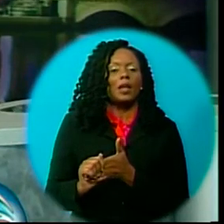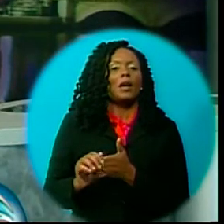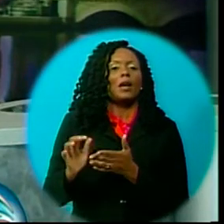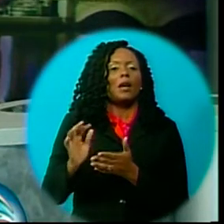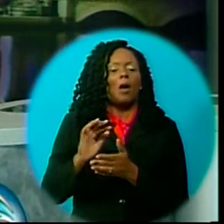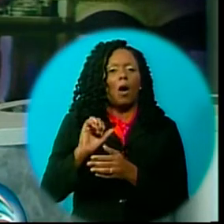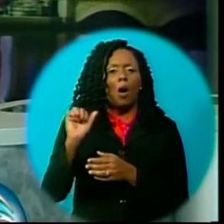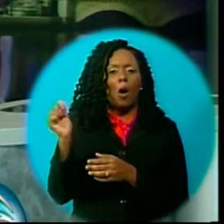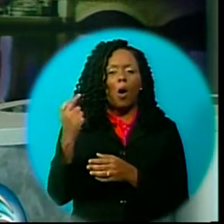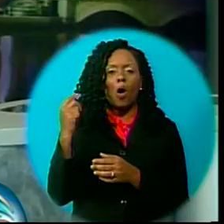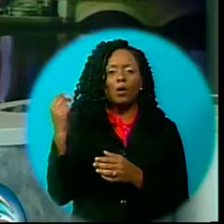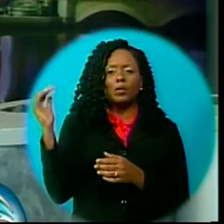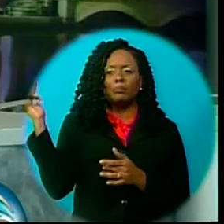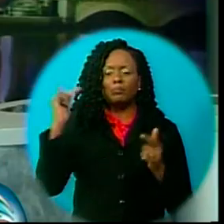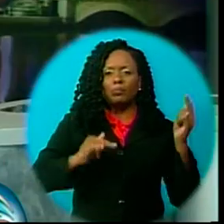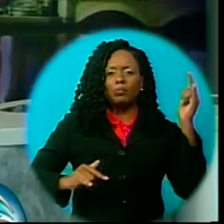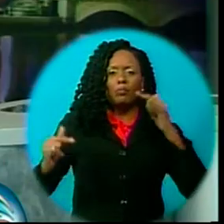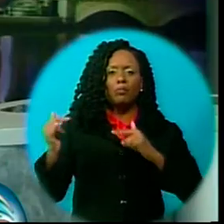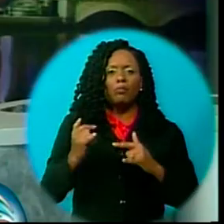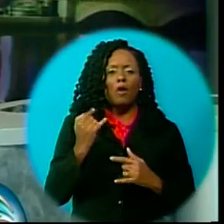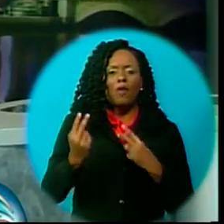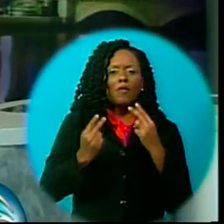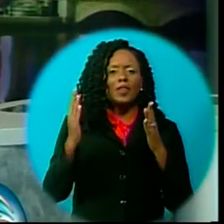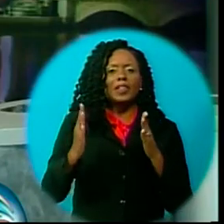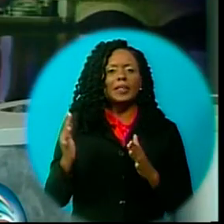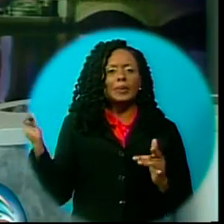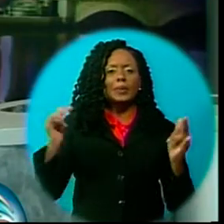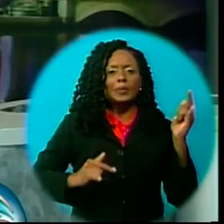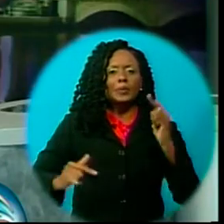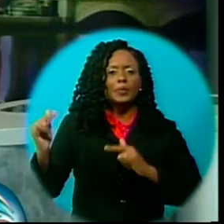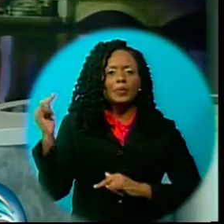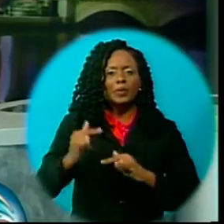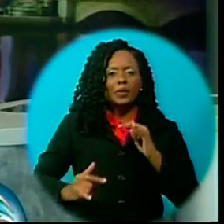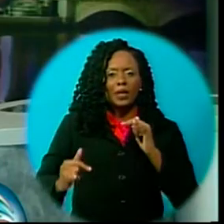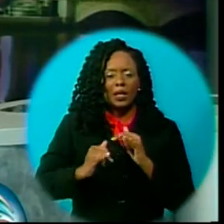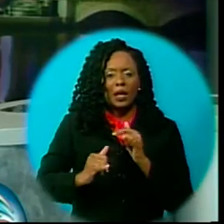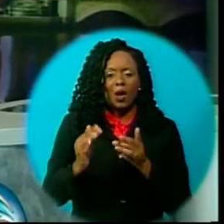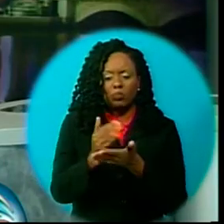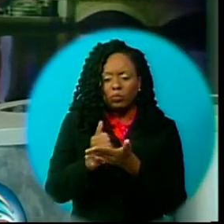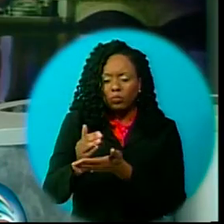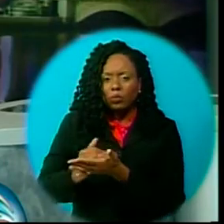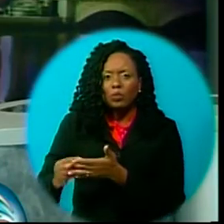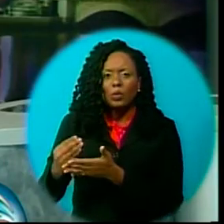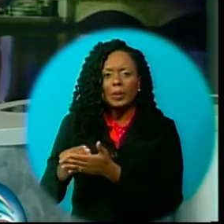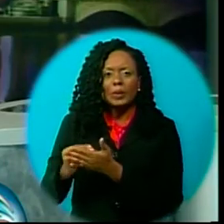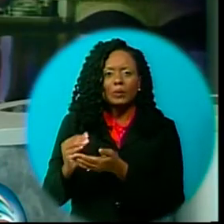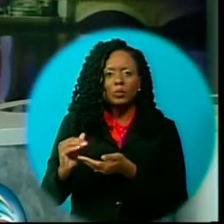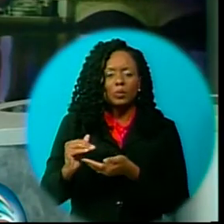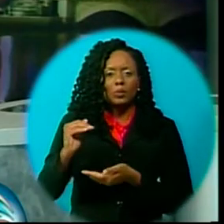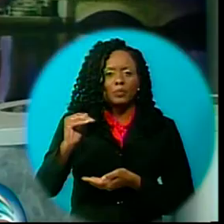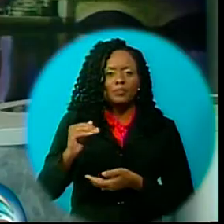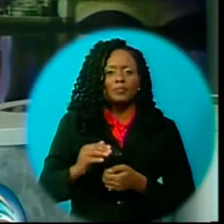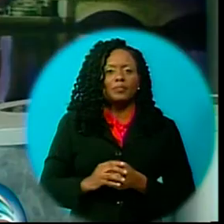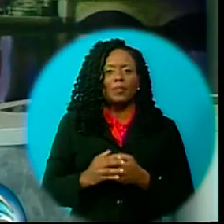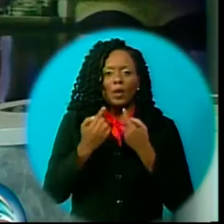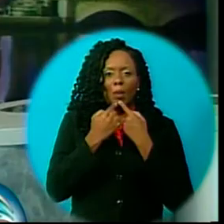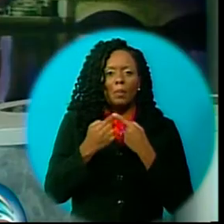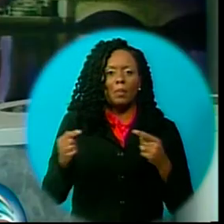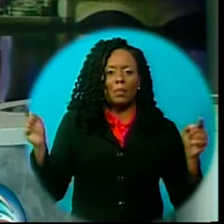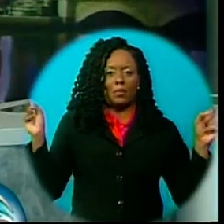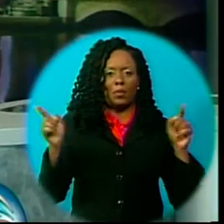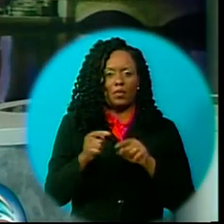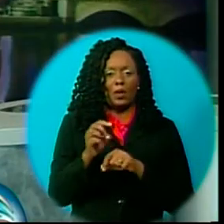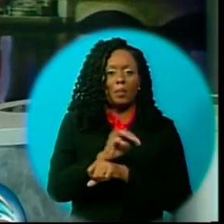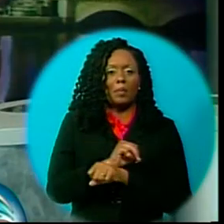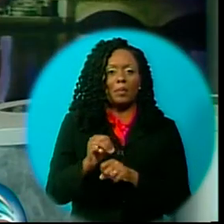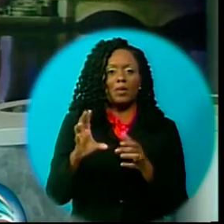Barbados in 2014 as the island recorded an increase in arrivals from several source markets. The announcement from Parliamentary